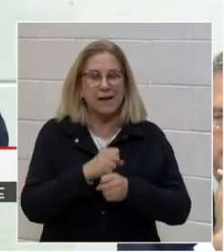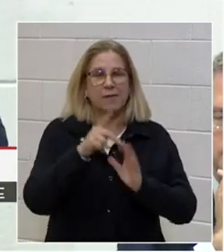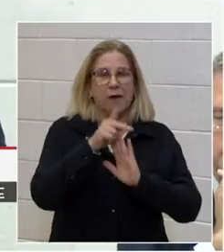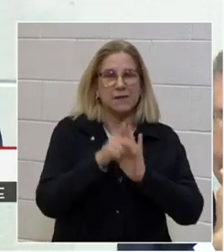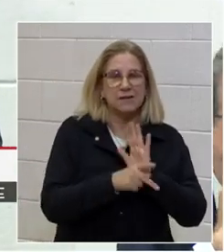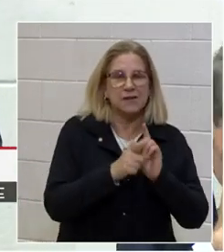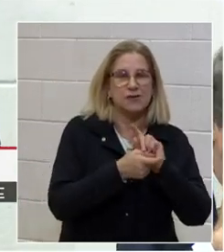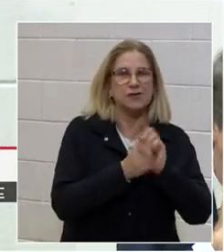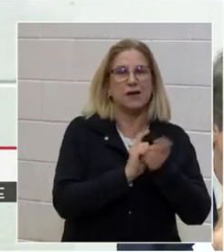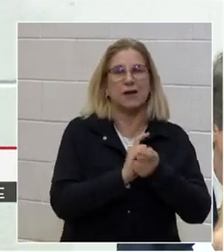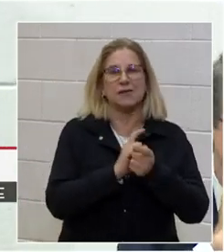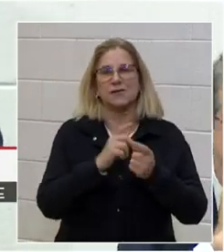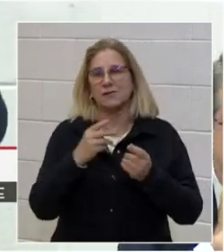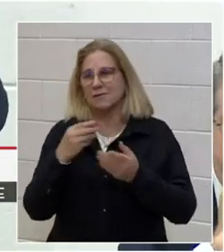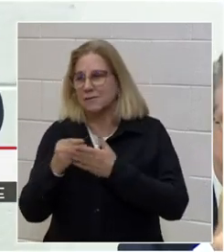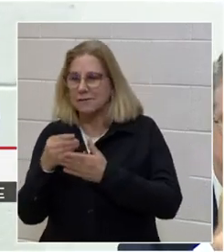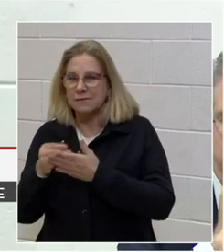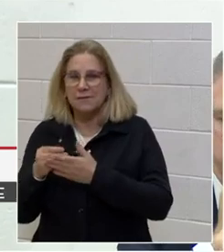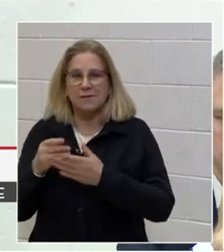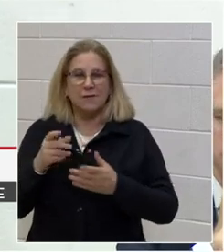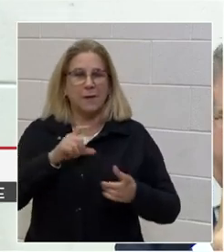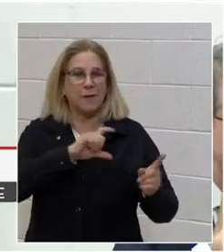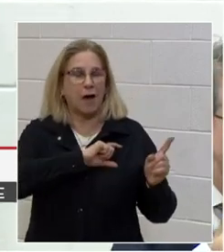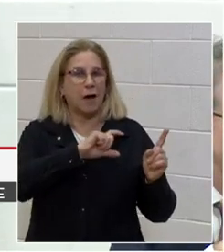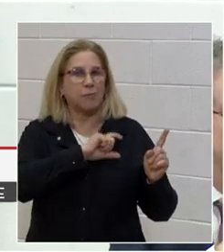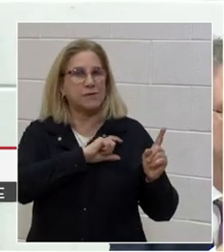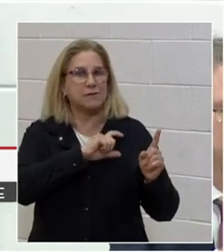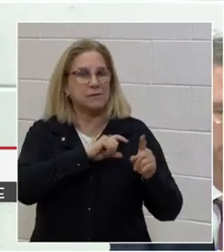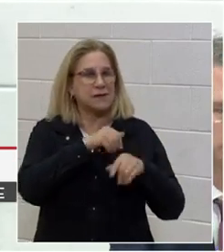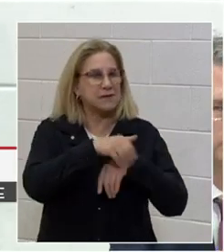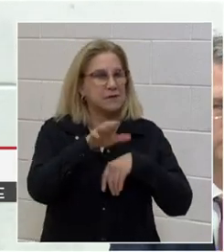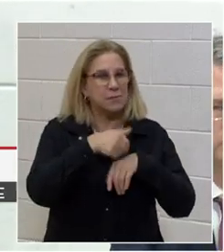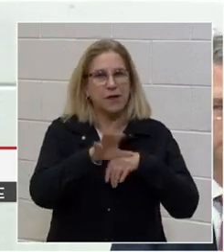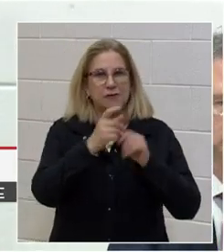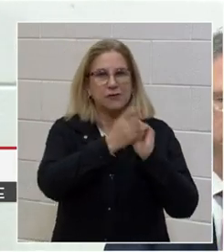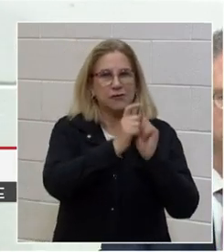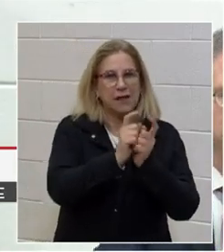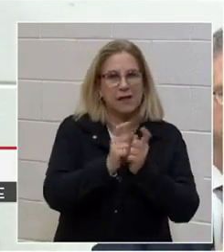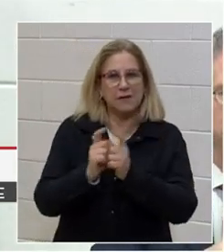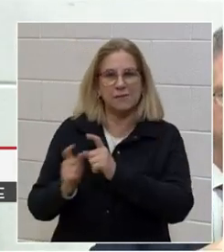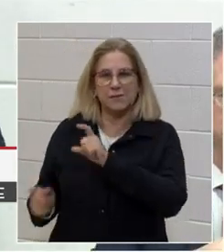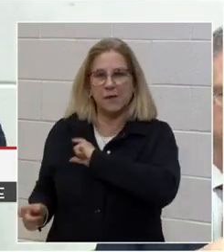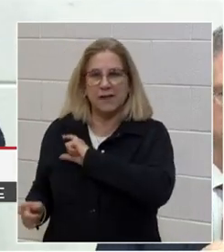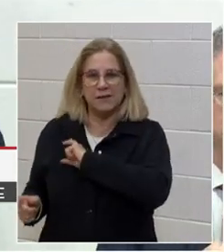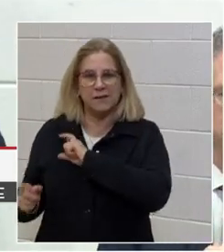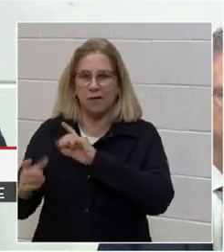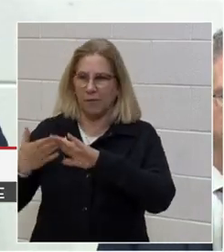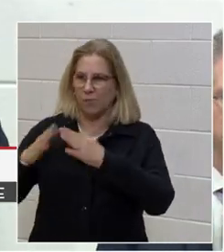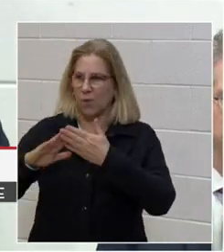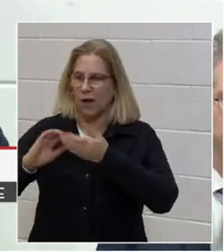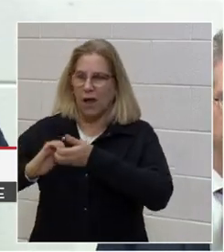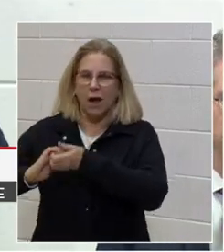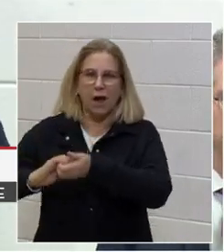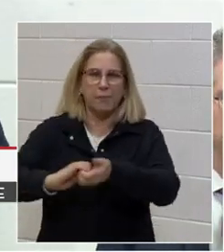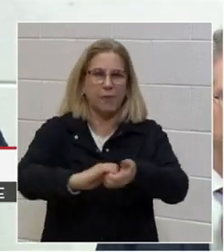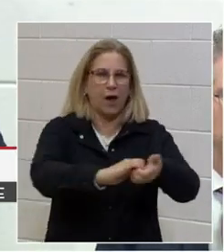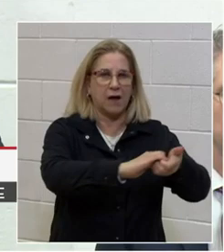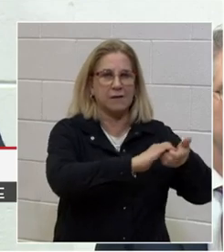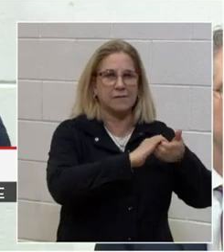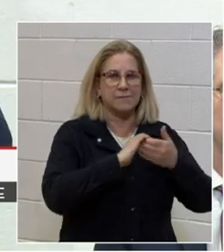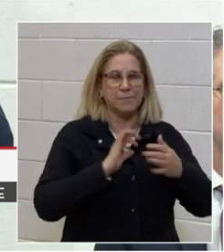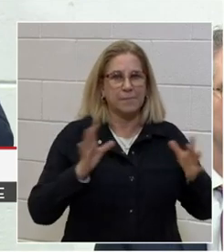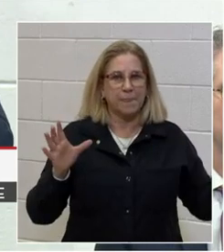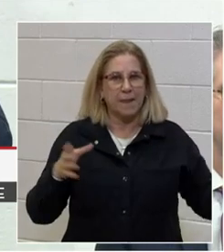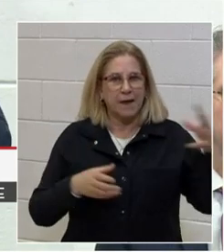made deployment changes. We have worked with our communities hand in hand, and we are beginning to